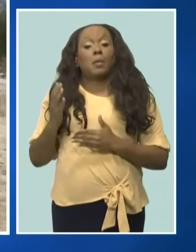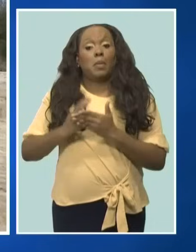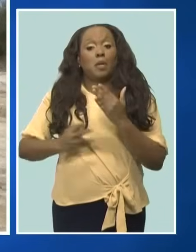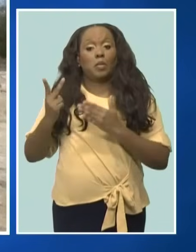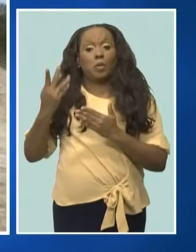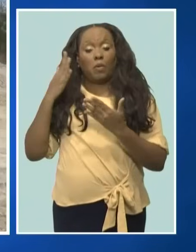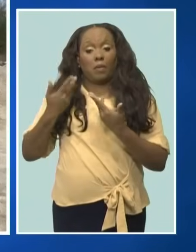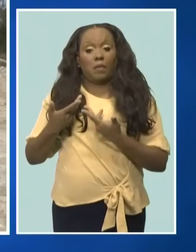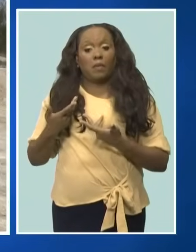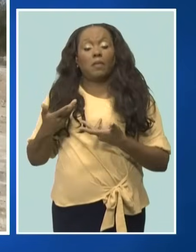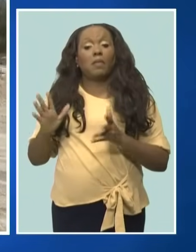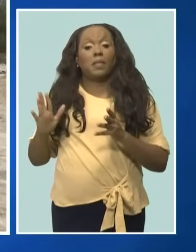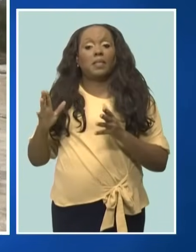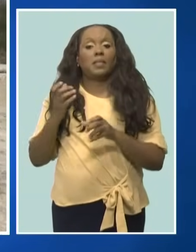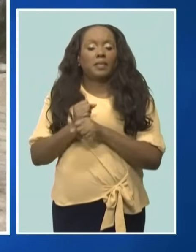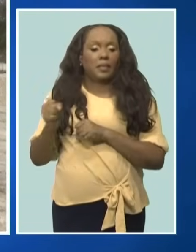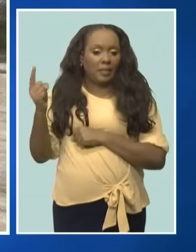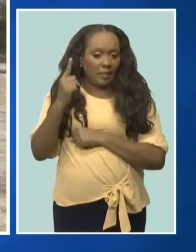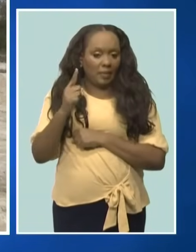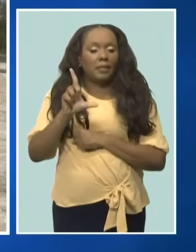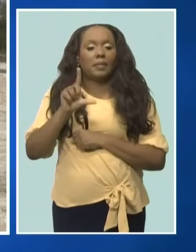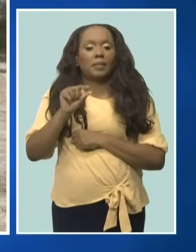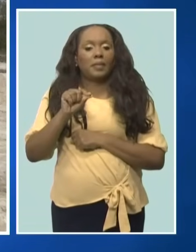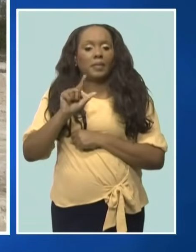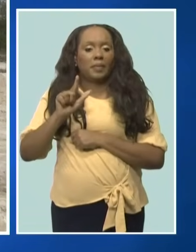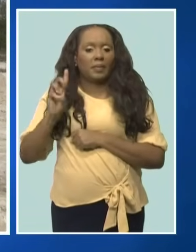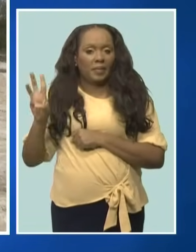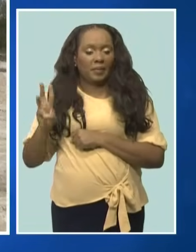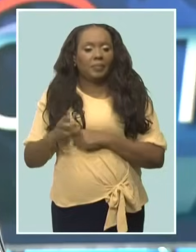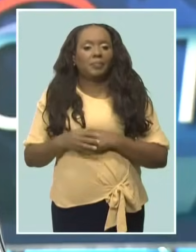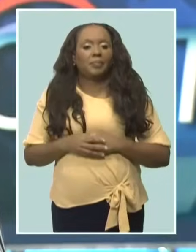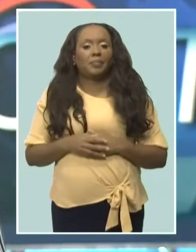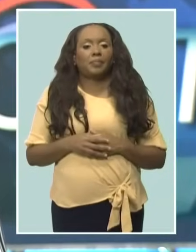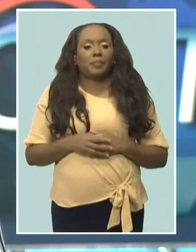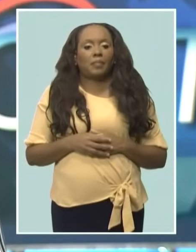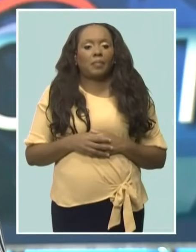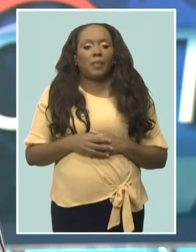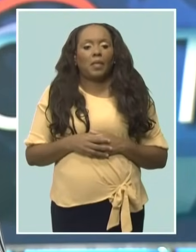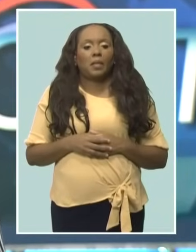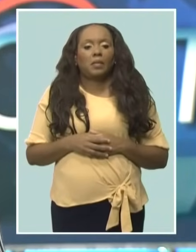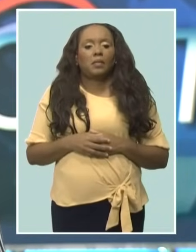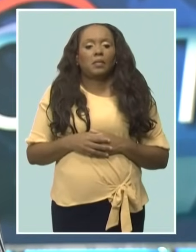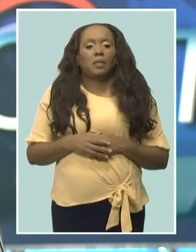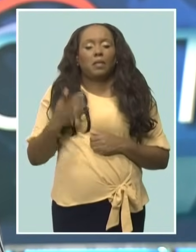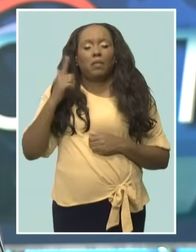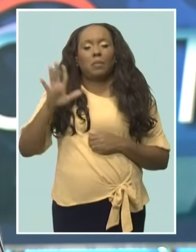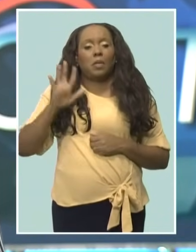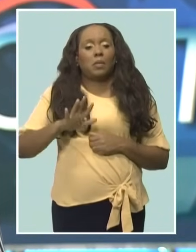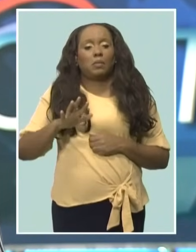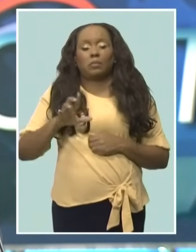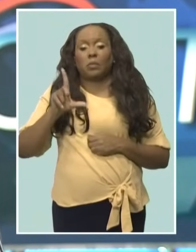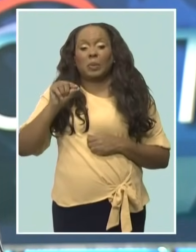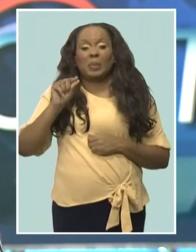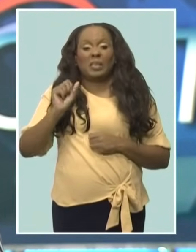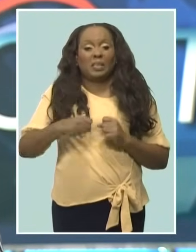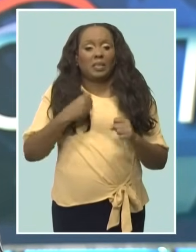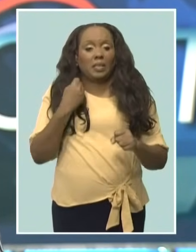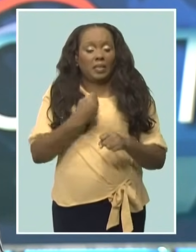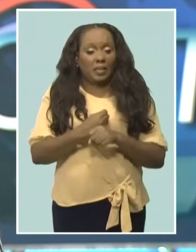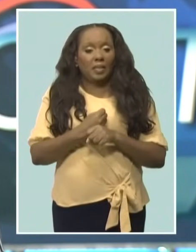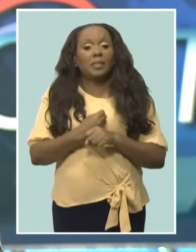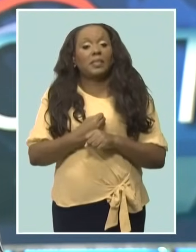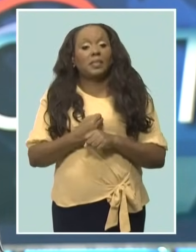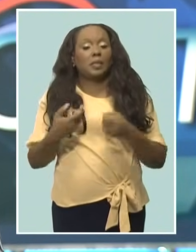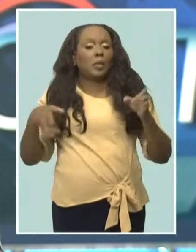2026. Anesta Henry, CBC News. After being closed for close to 2 decades,